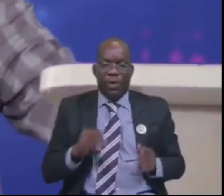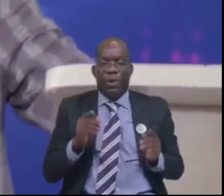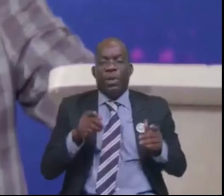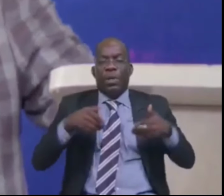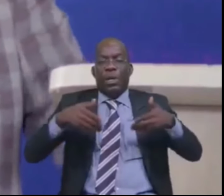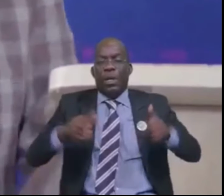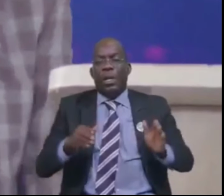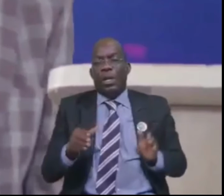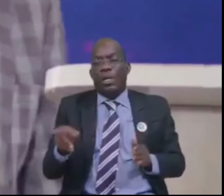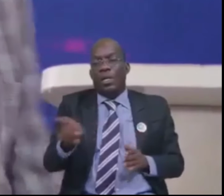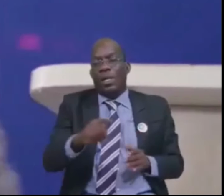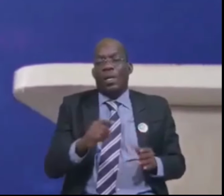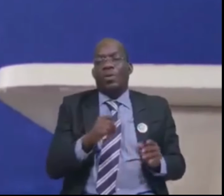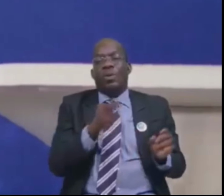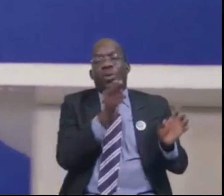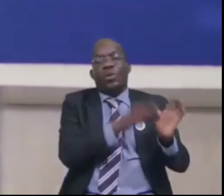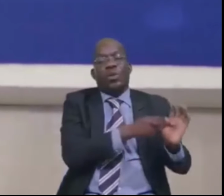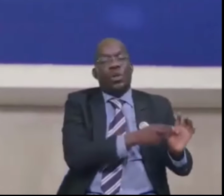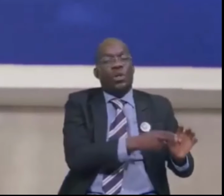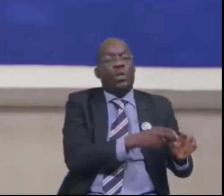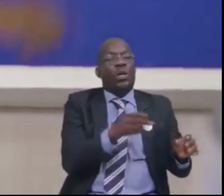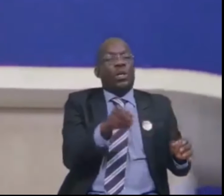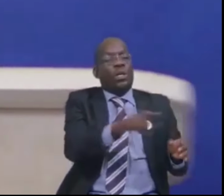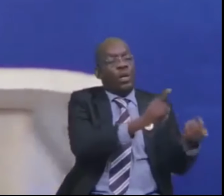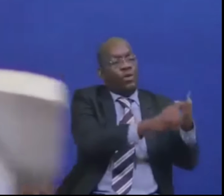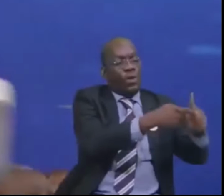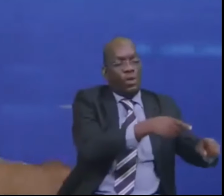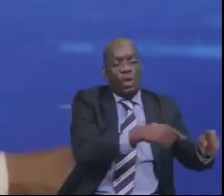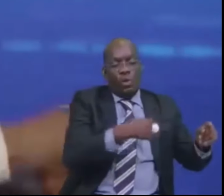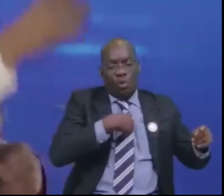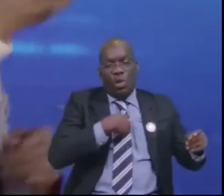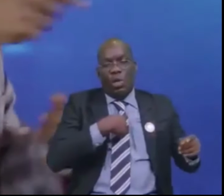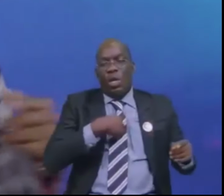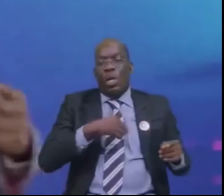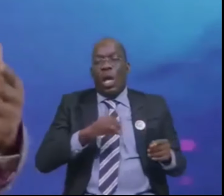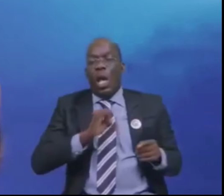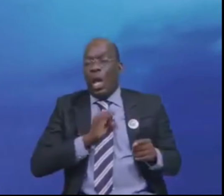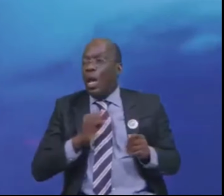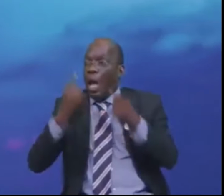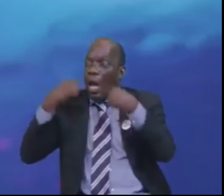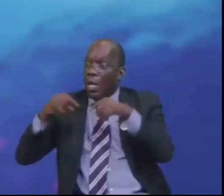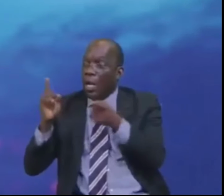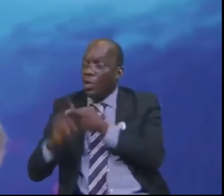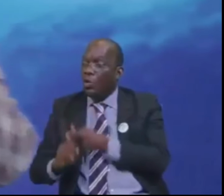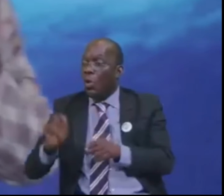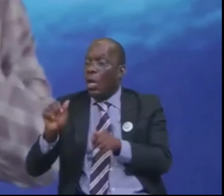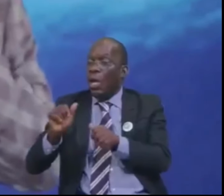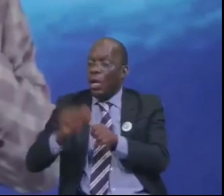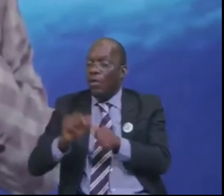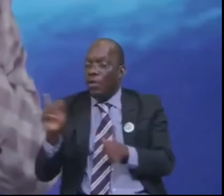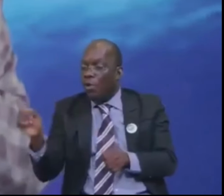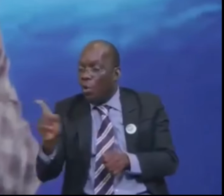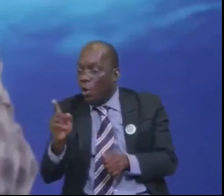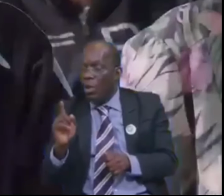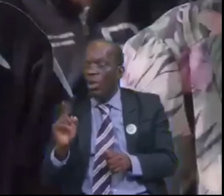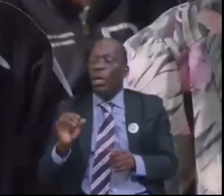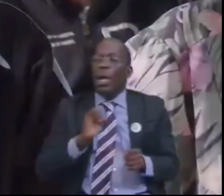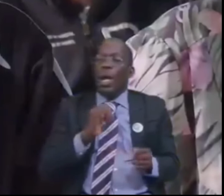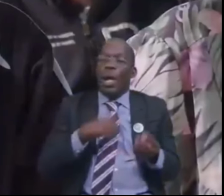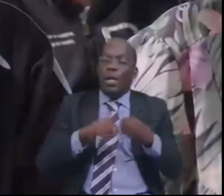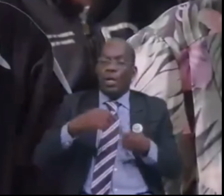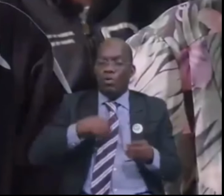join all loafers. I announce to everyone around me, I'm talking about you. And I'm talking for